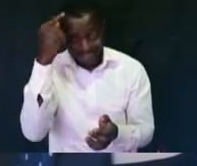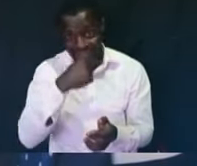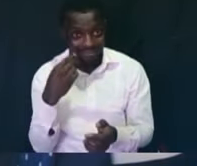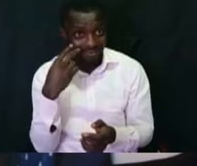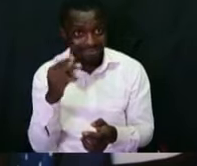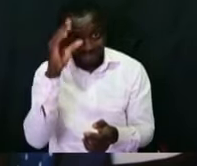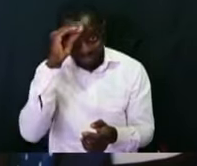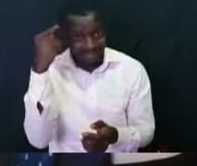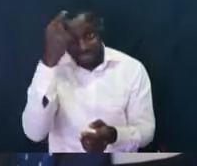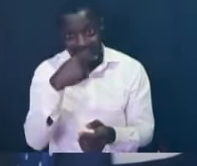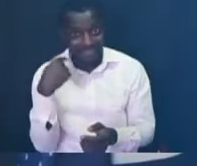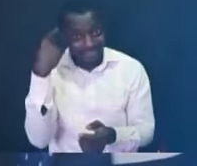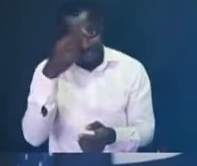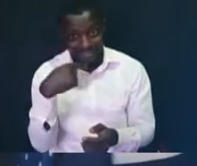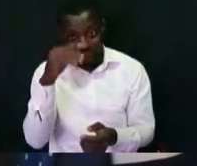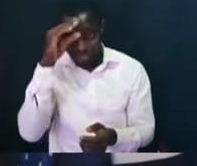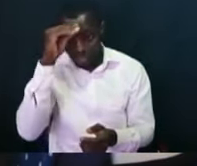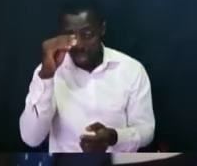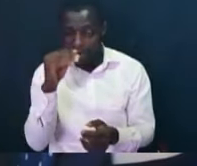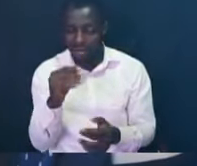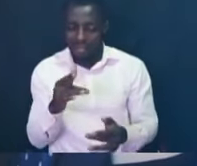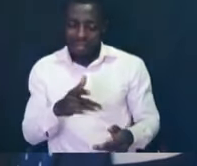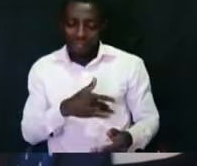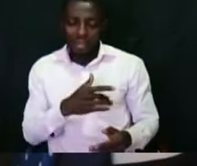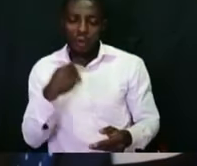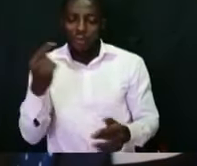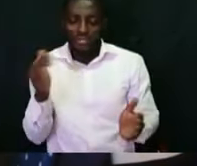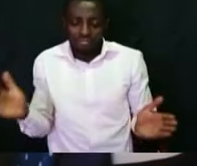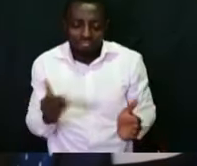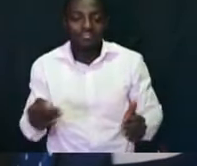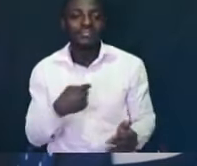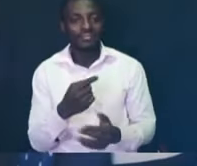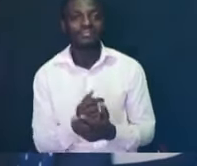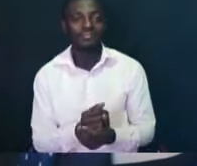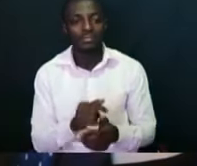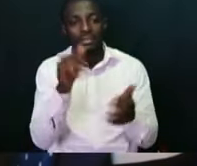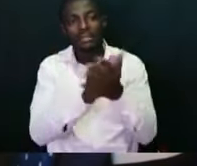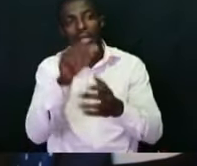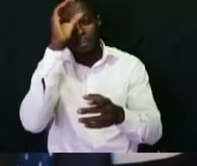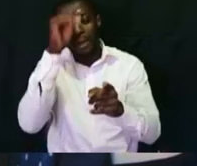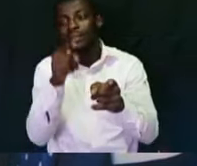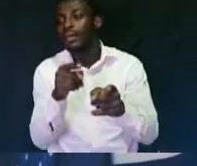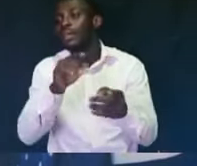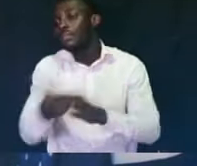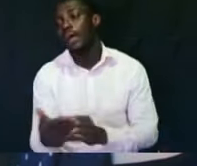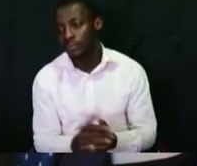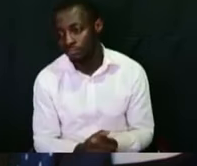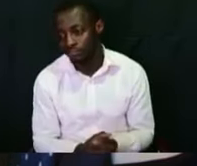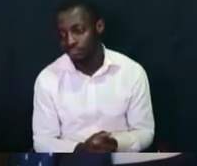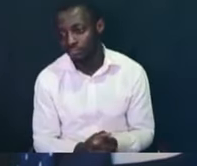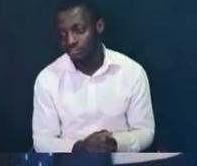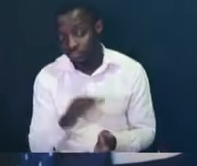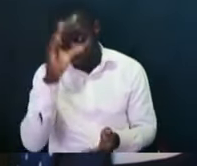is an inspiration such an inspiration but see these people are there